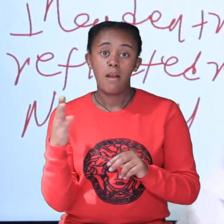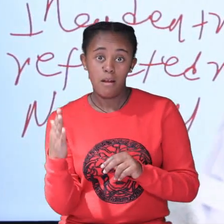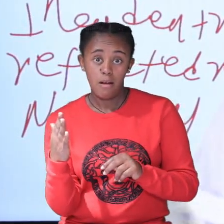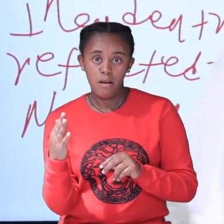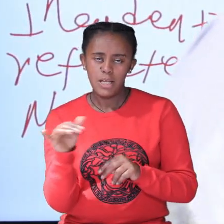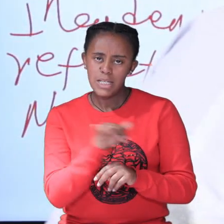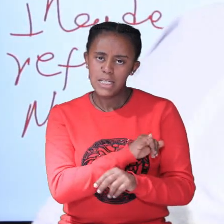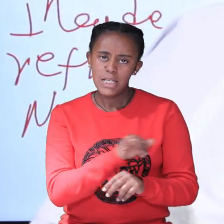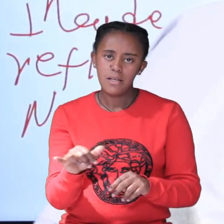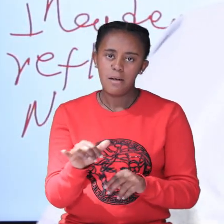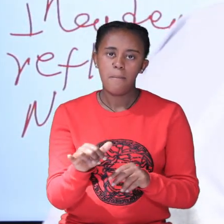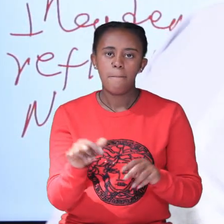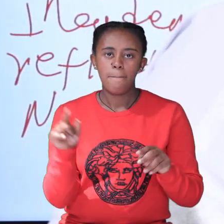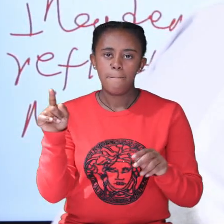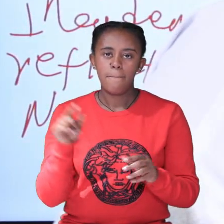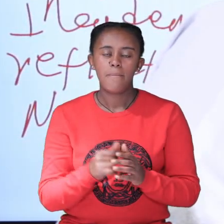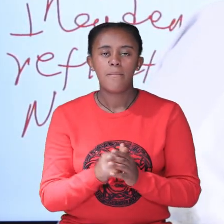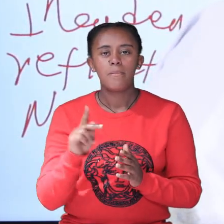on